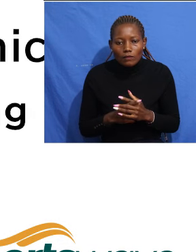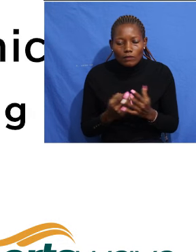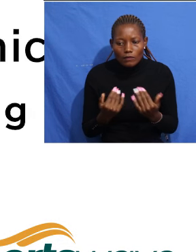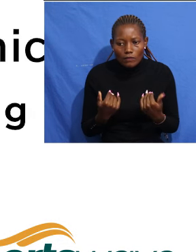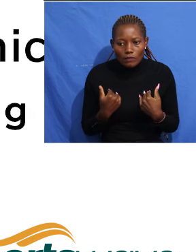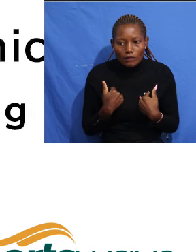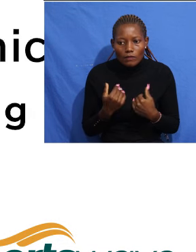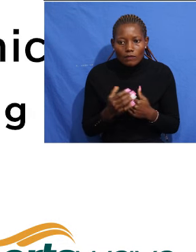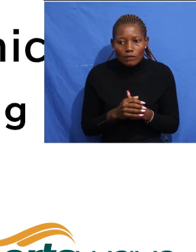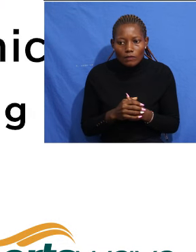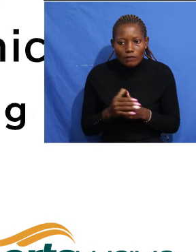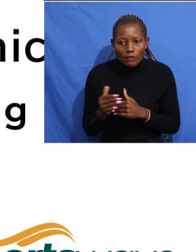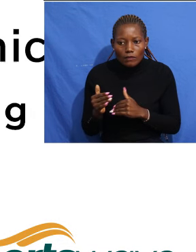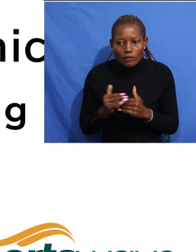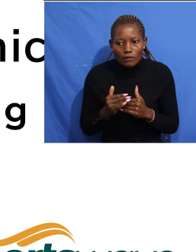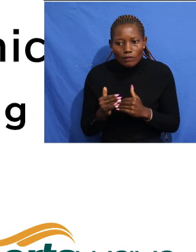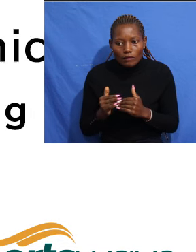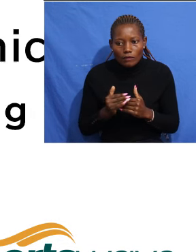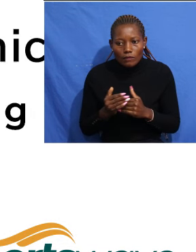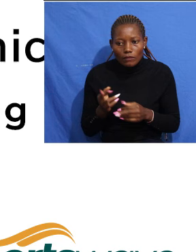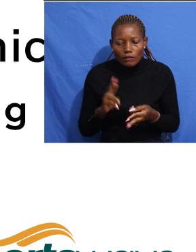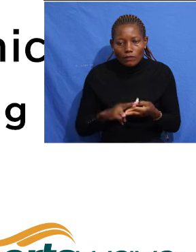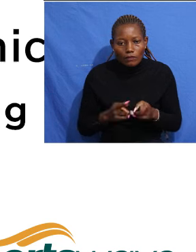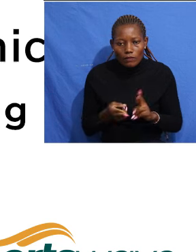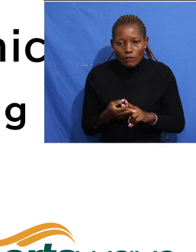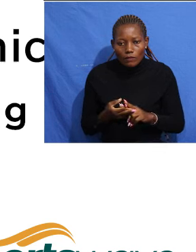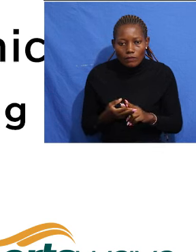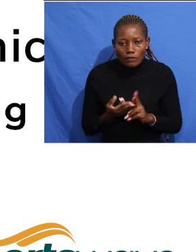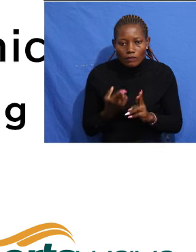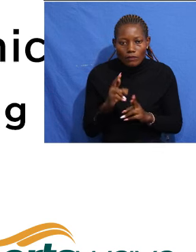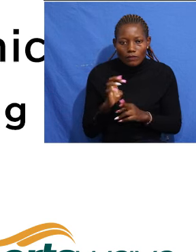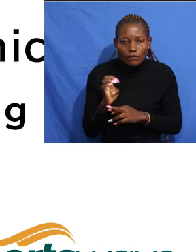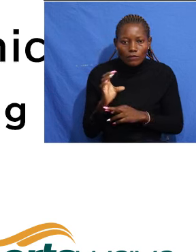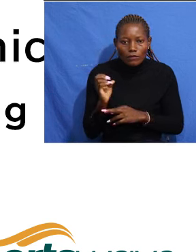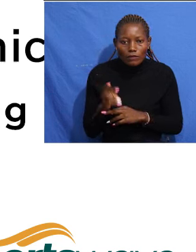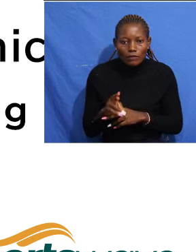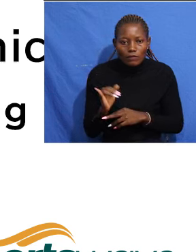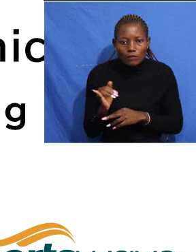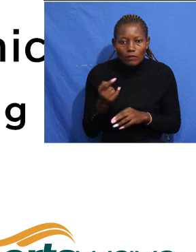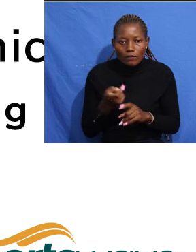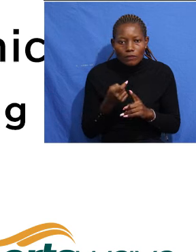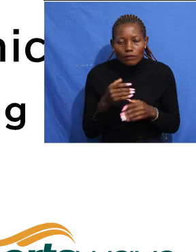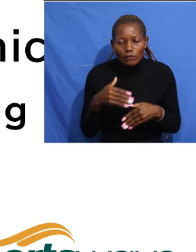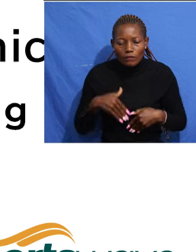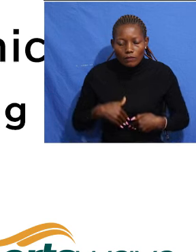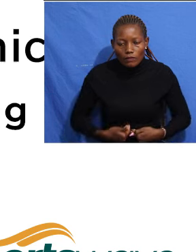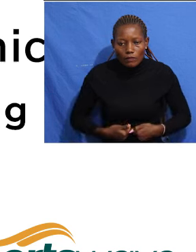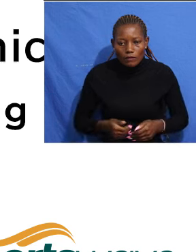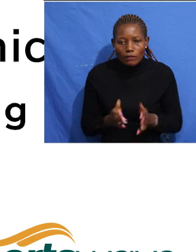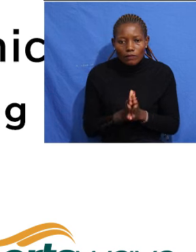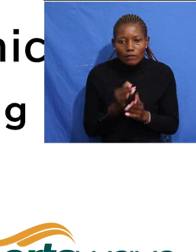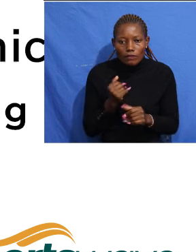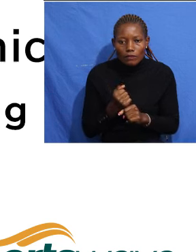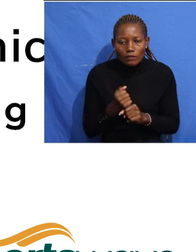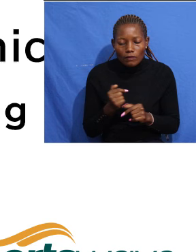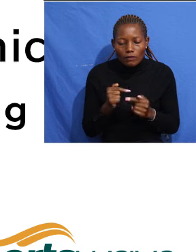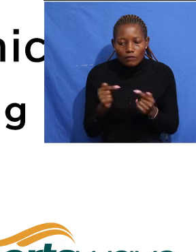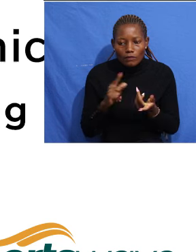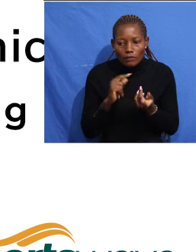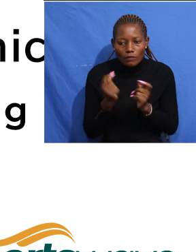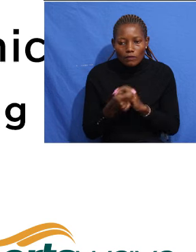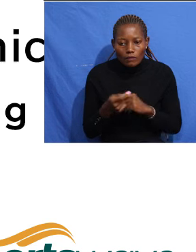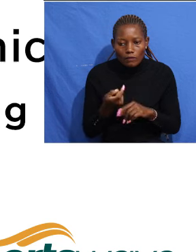Sleeping is closely related to recovery from fatigue and serves as a bulwark against the transition from